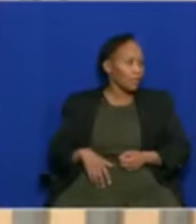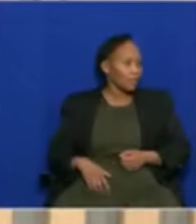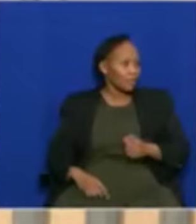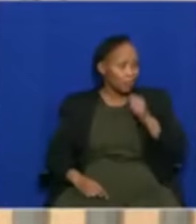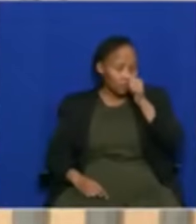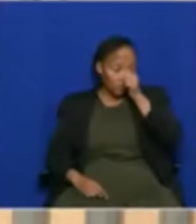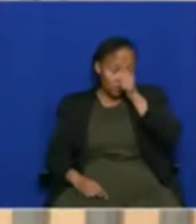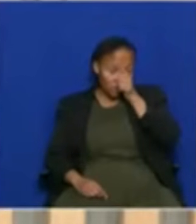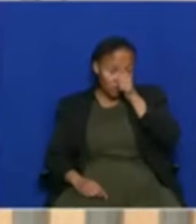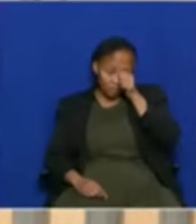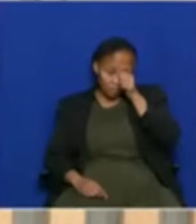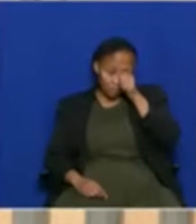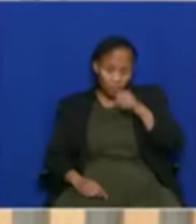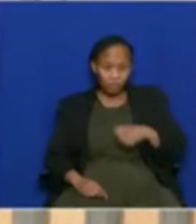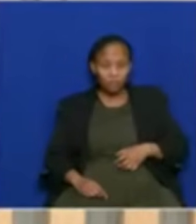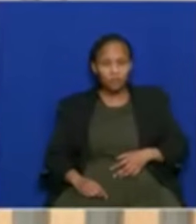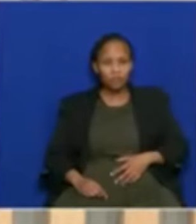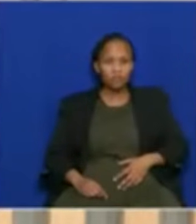about